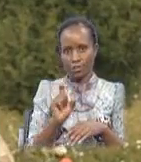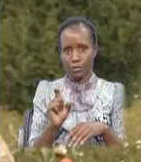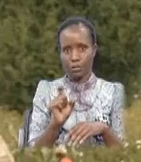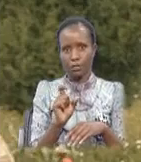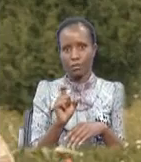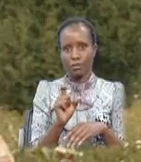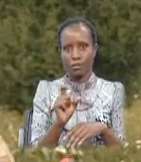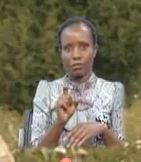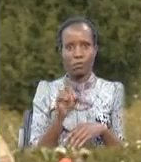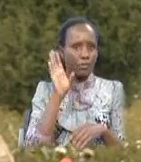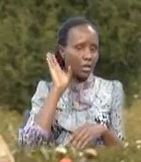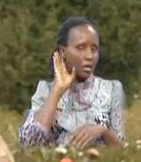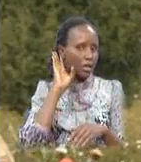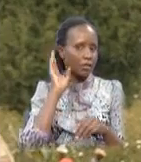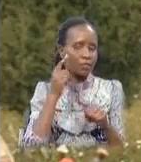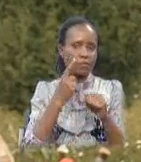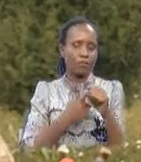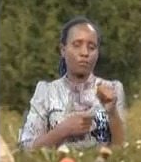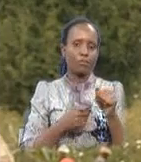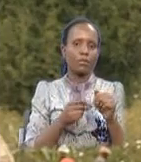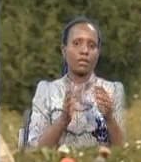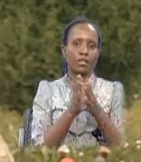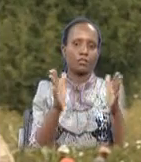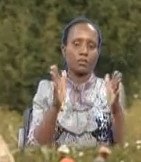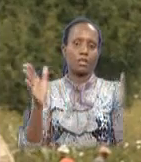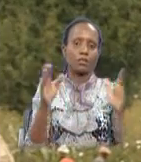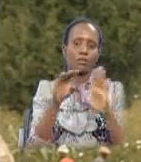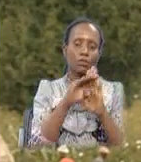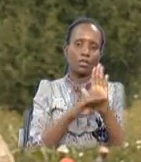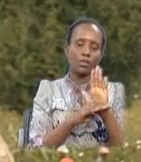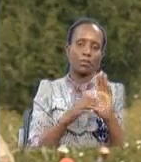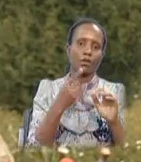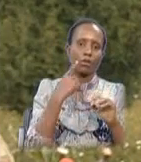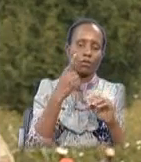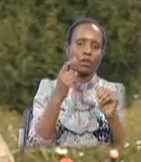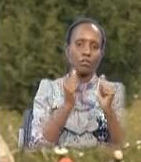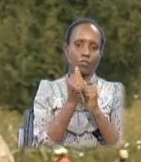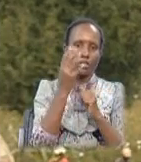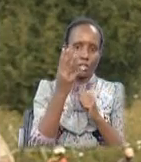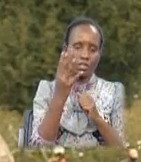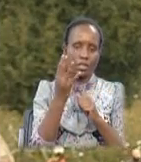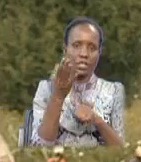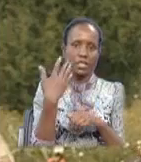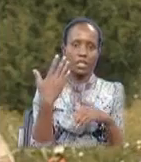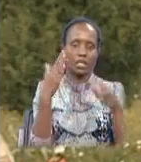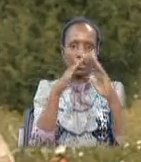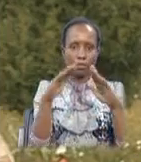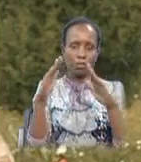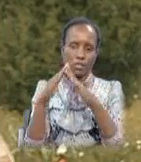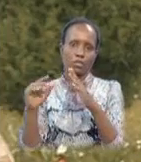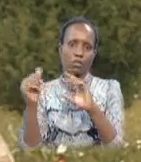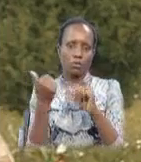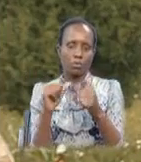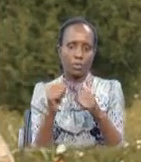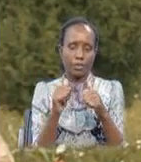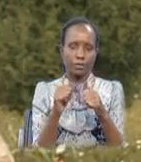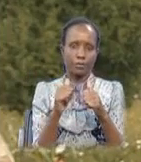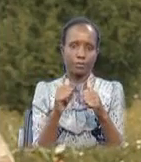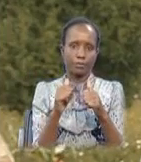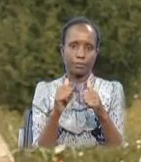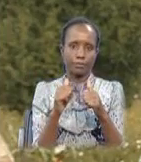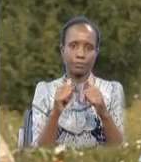have had from the extended program 114 greenhouses, which is going to